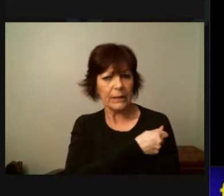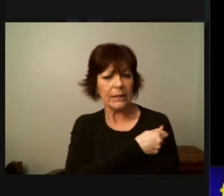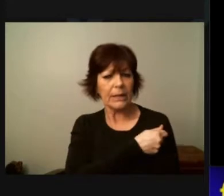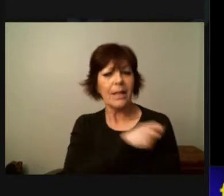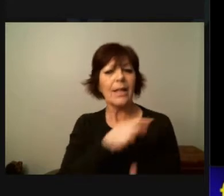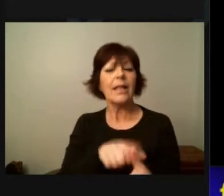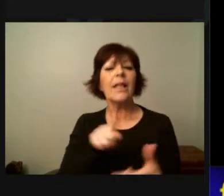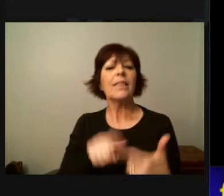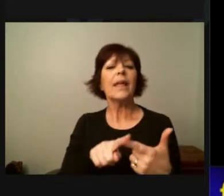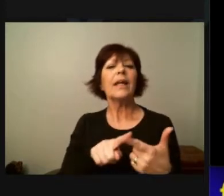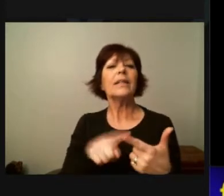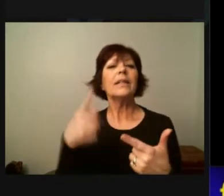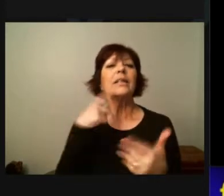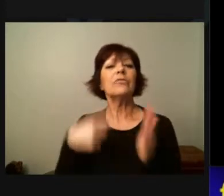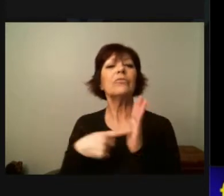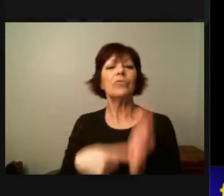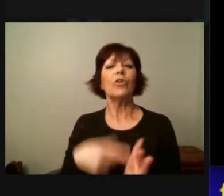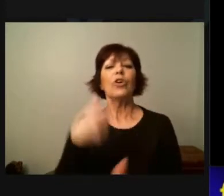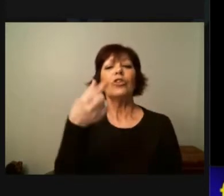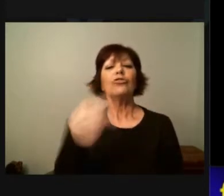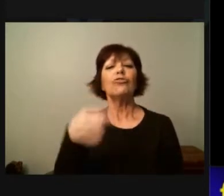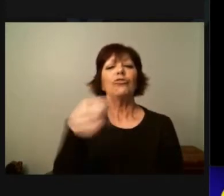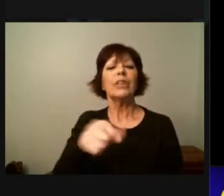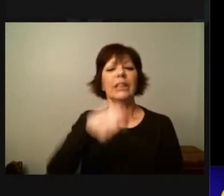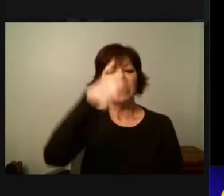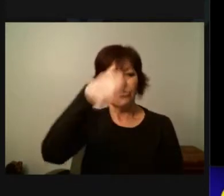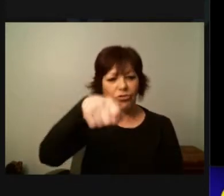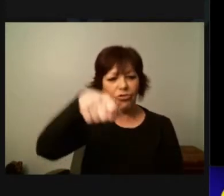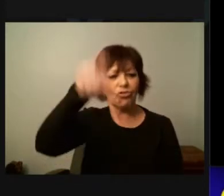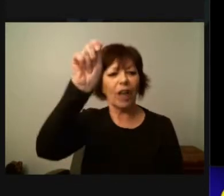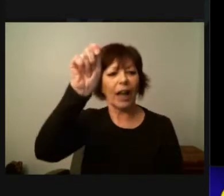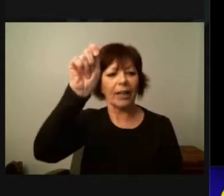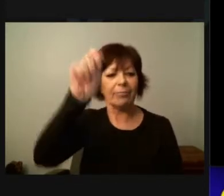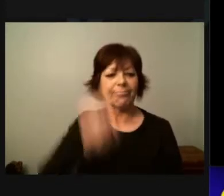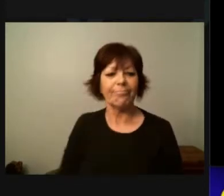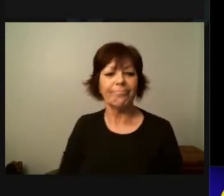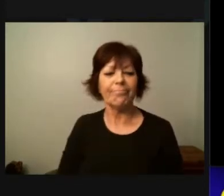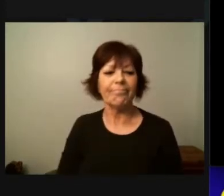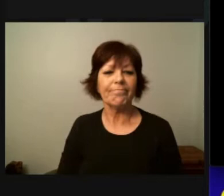a green check mark that will show up on your screen.